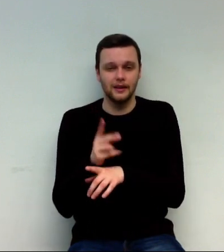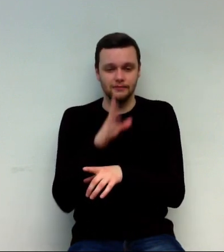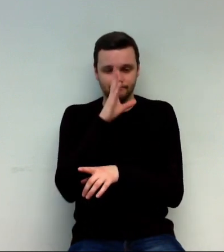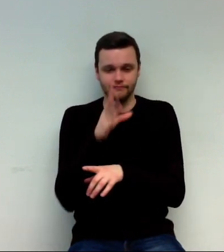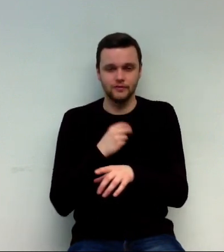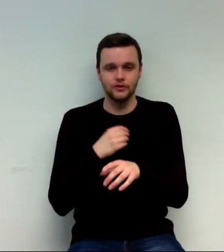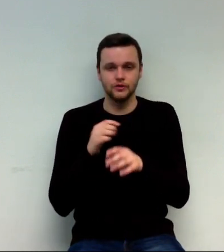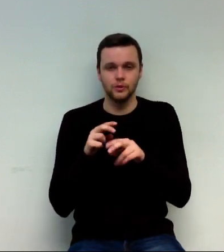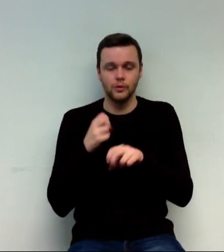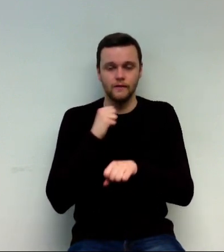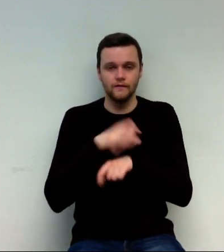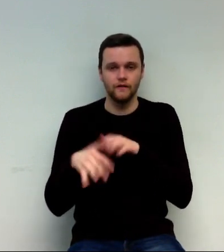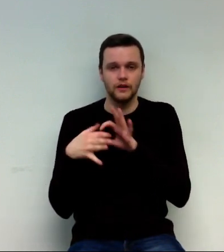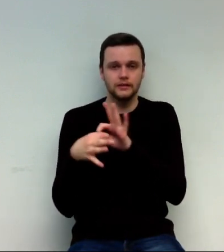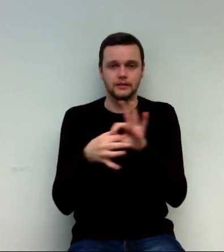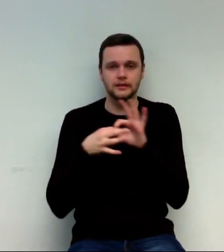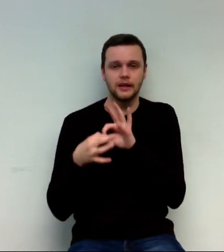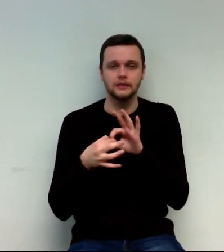Fringe Society at